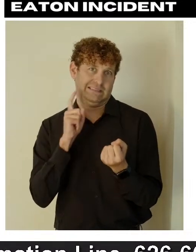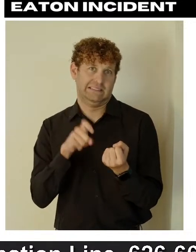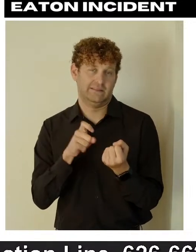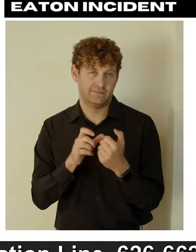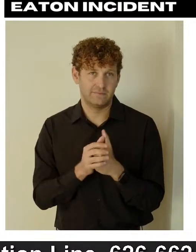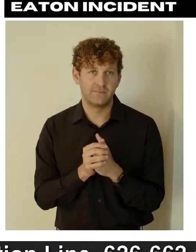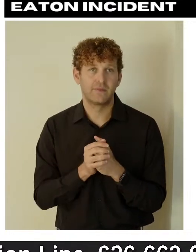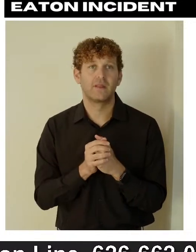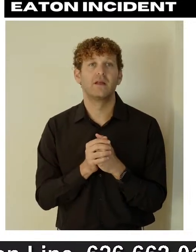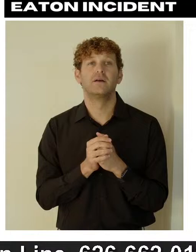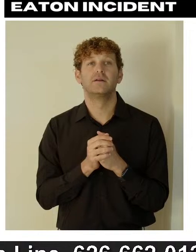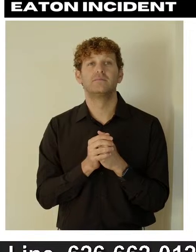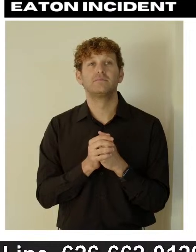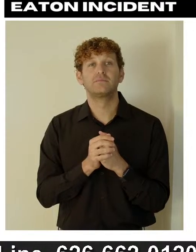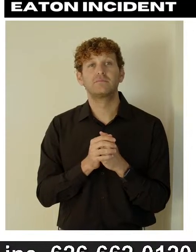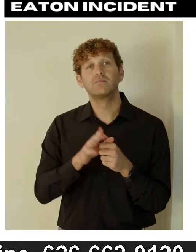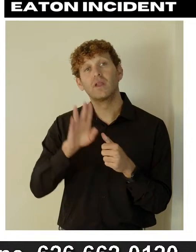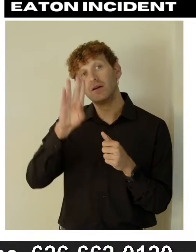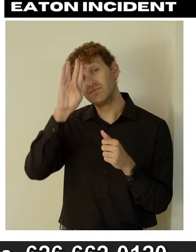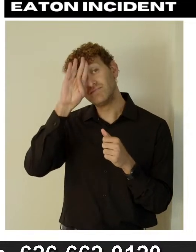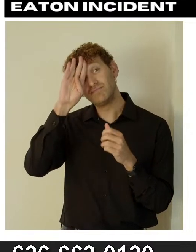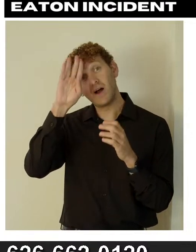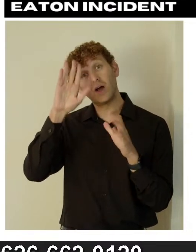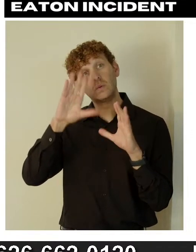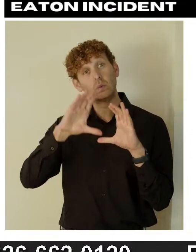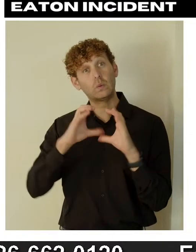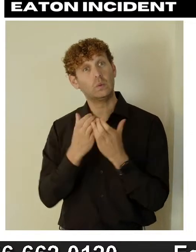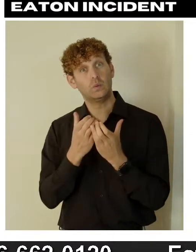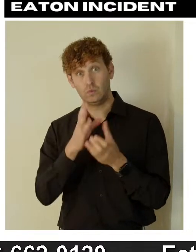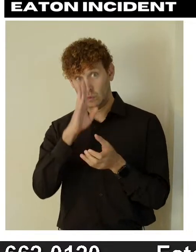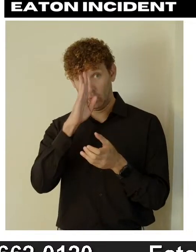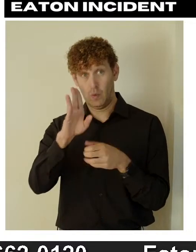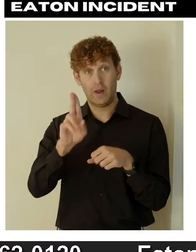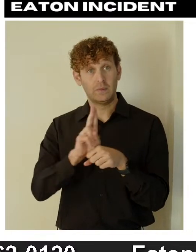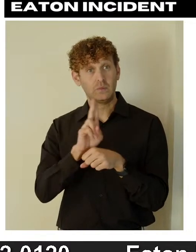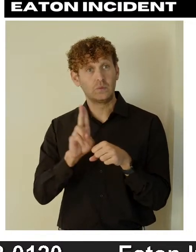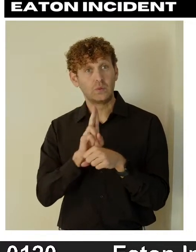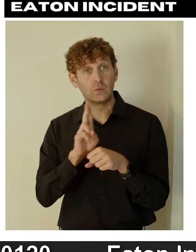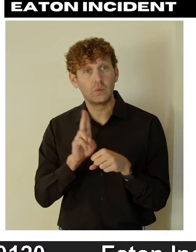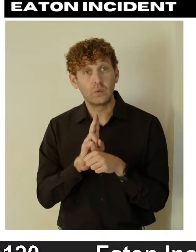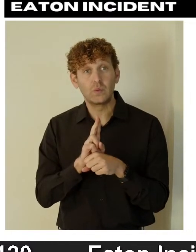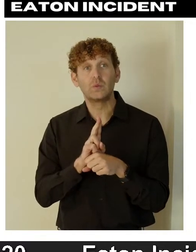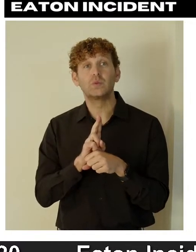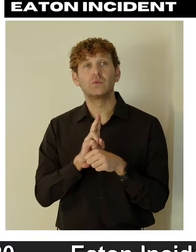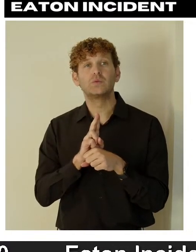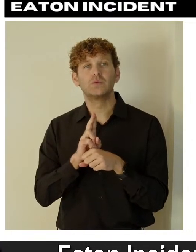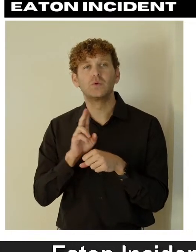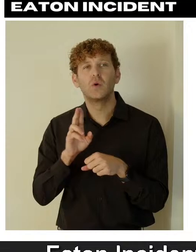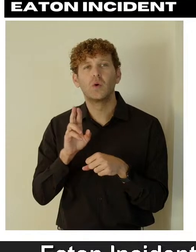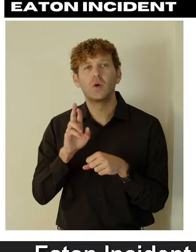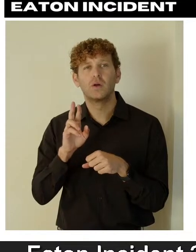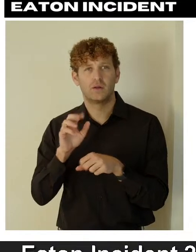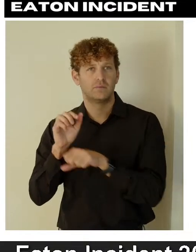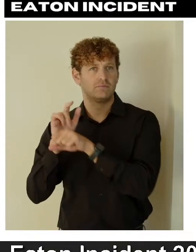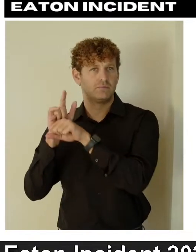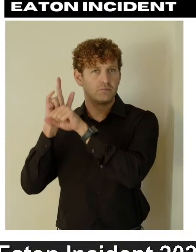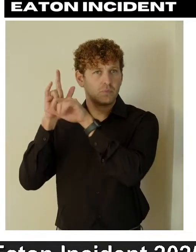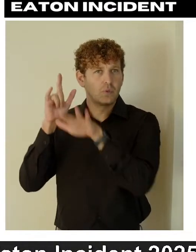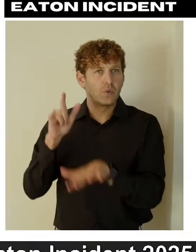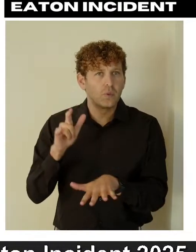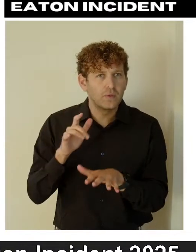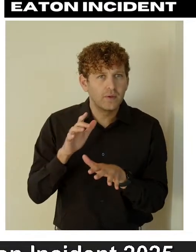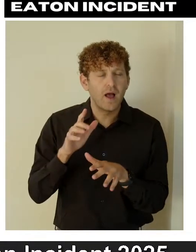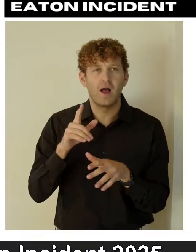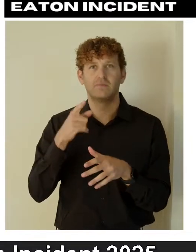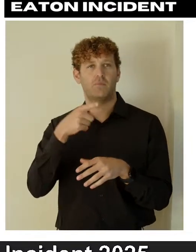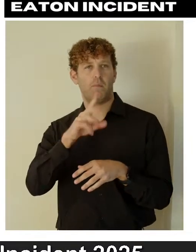where we can. We're using our mobile retardant base off of Mount Wilson, to bring in retardant